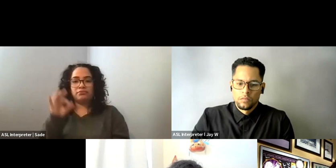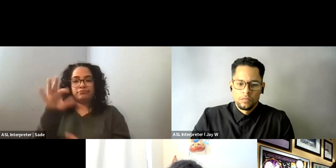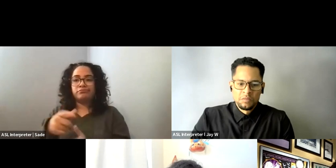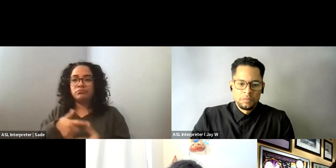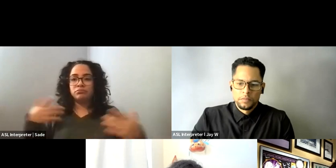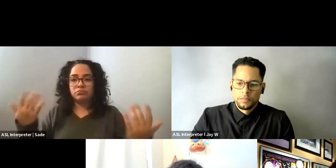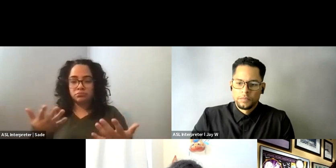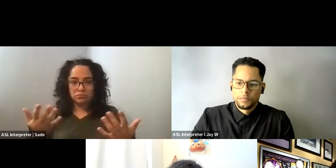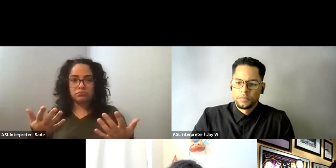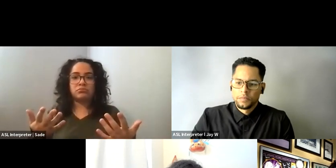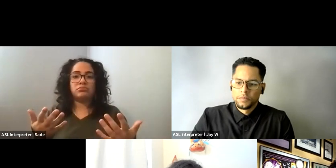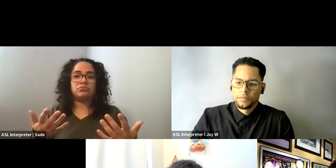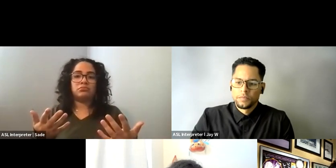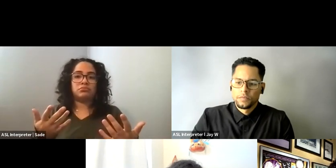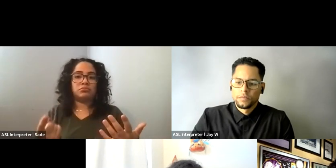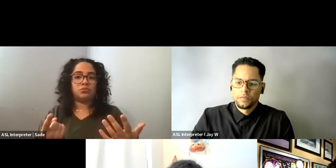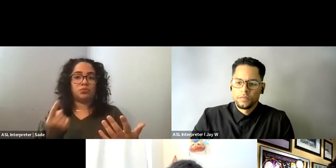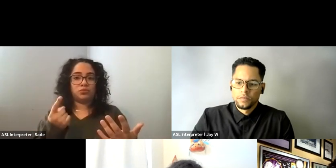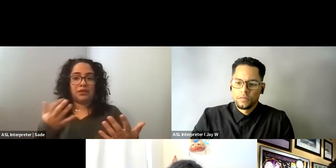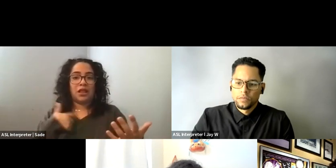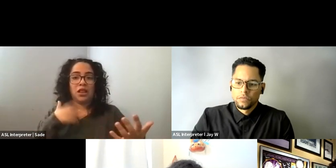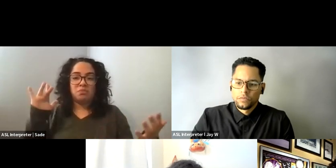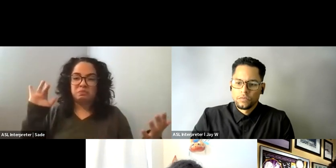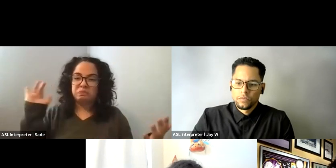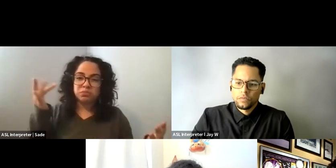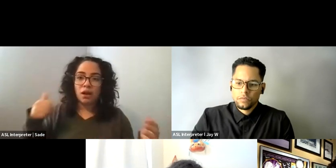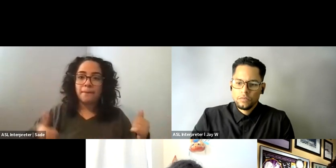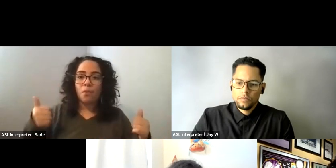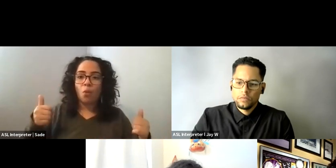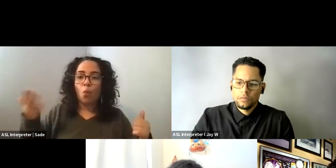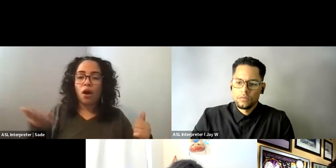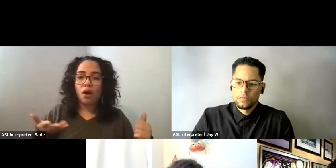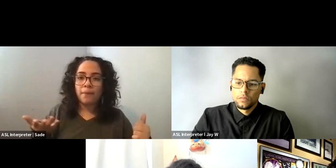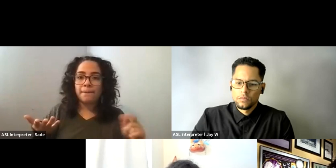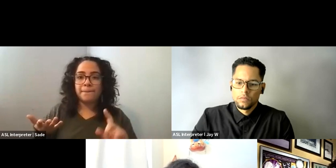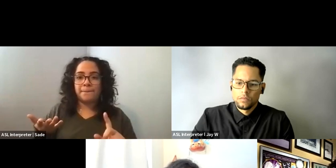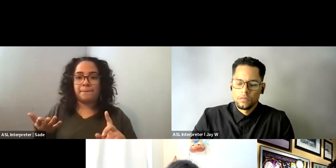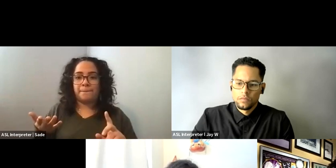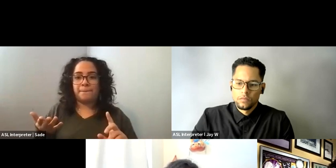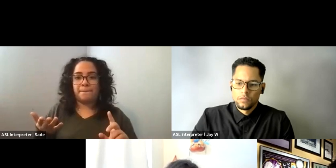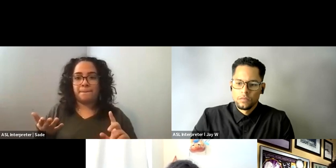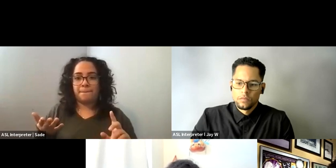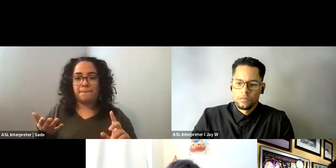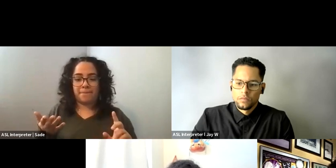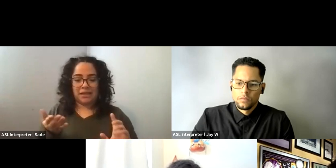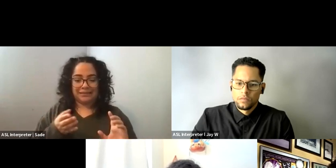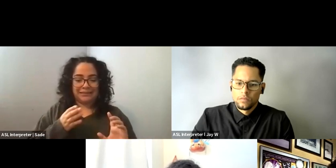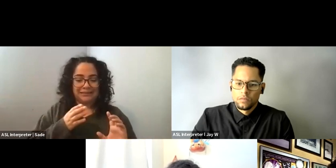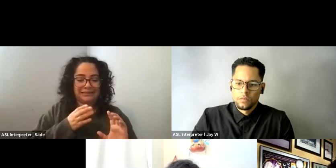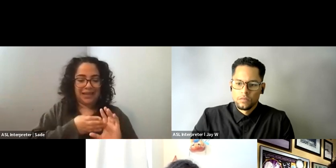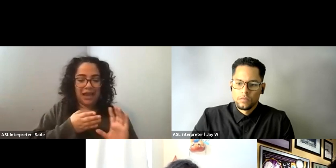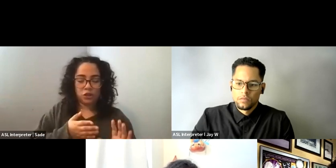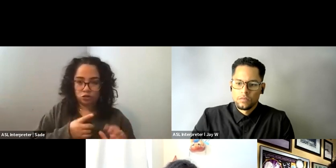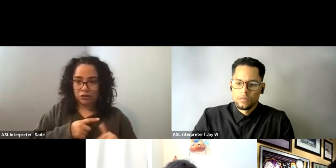that one of the things that irritates me the most is situating like psychiatry and the mental health